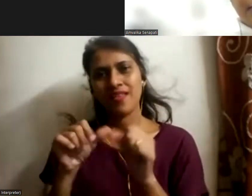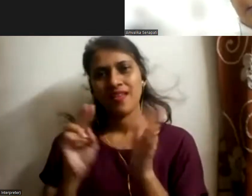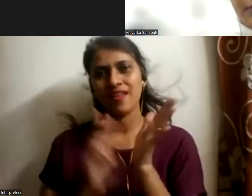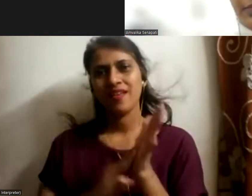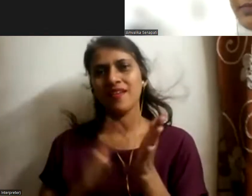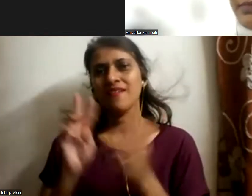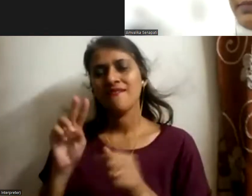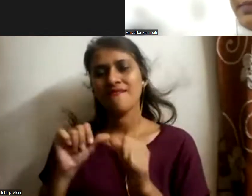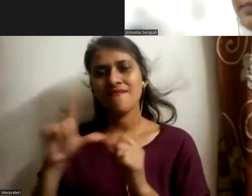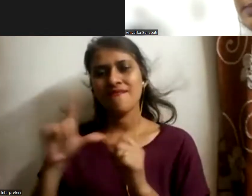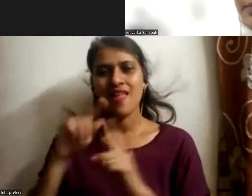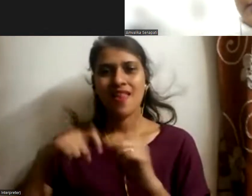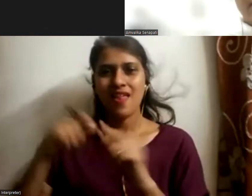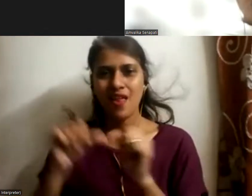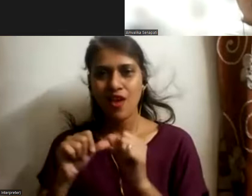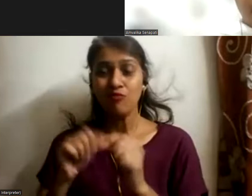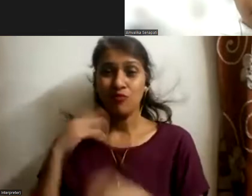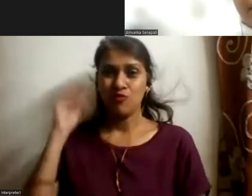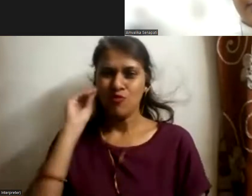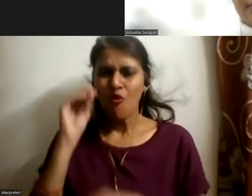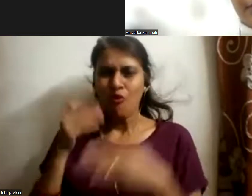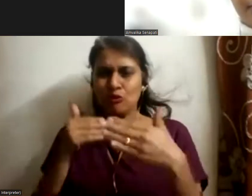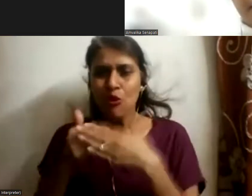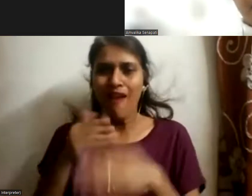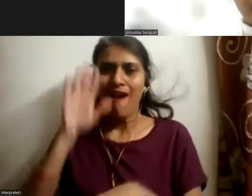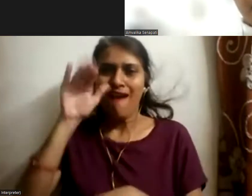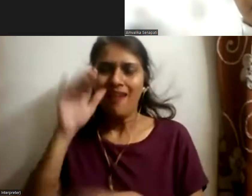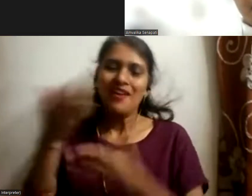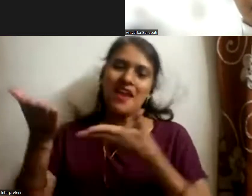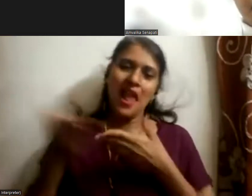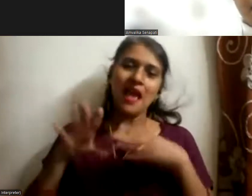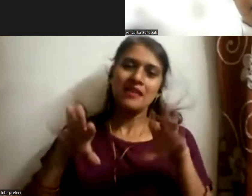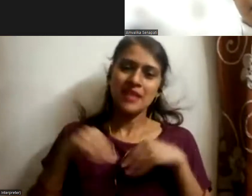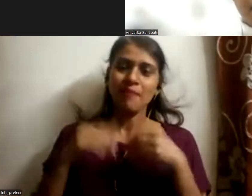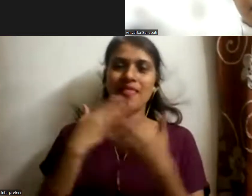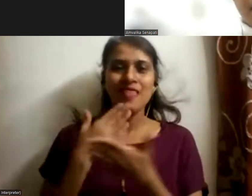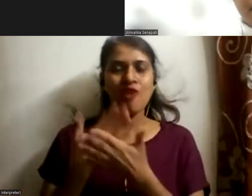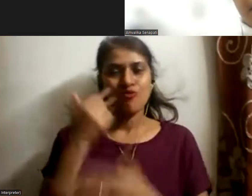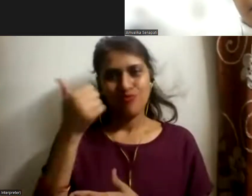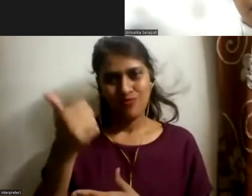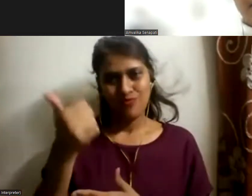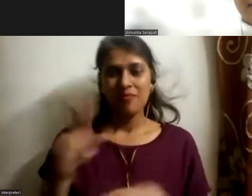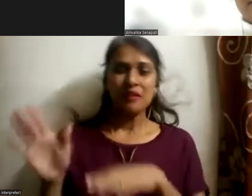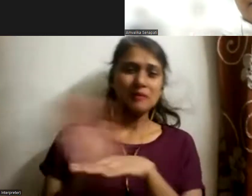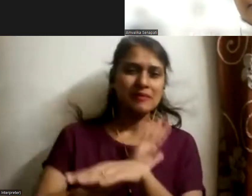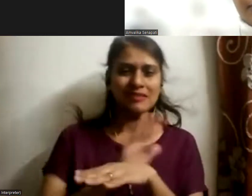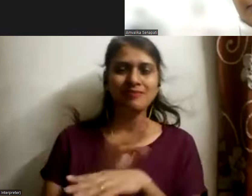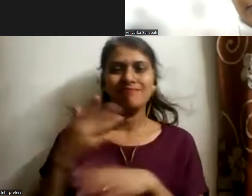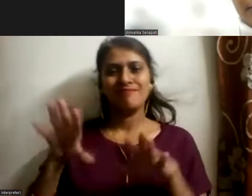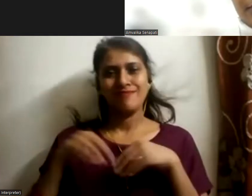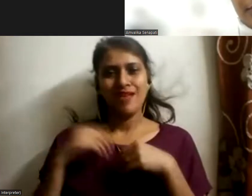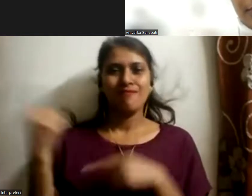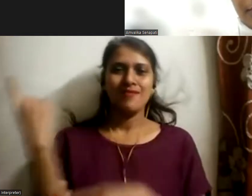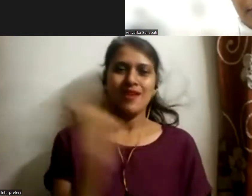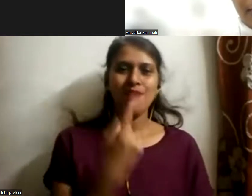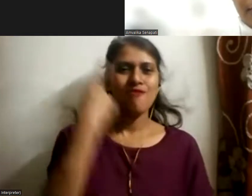a part of this course on such a short notice. And I'm very grateful that you took out your time and gave the lecture today to all the students. And